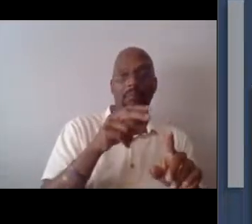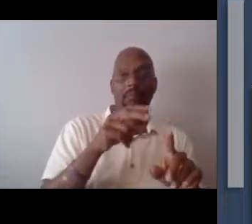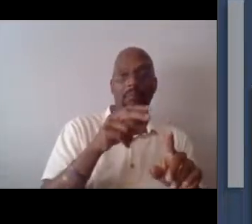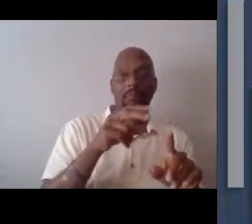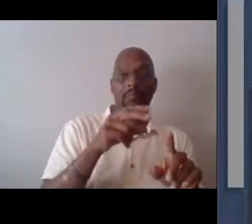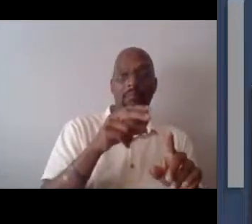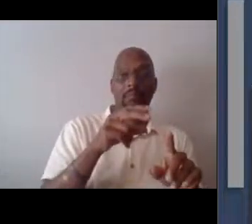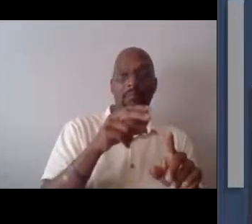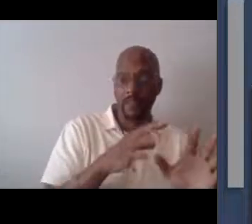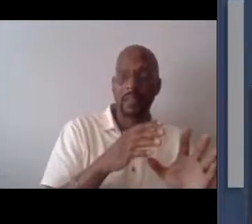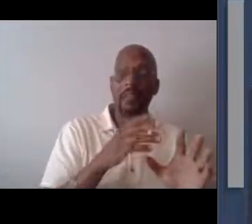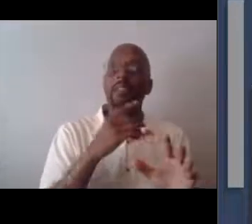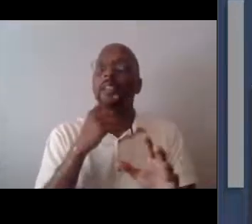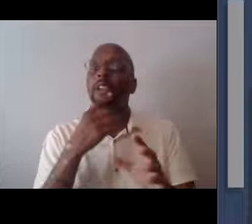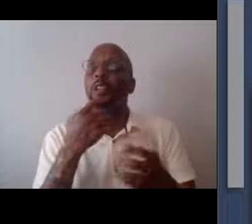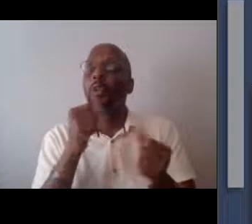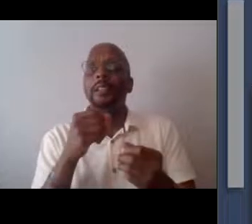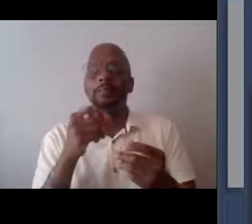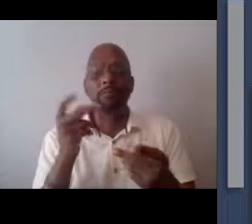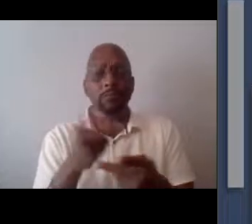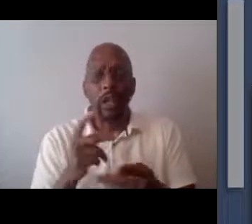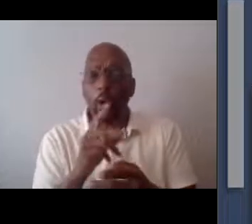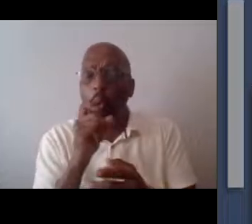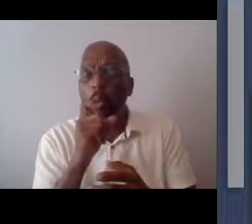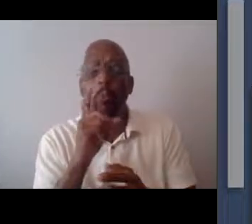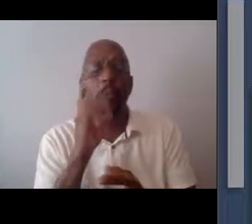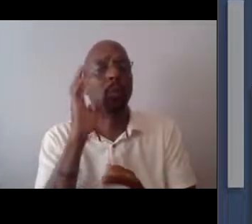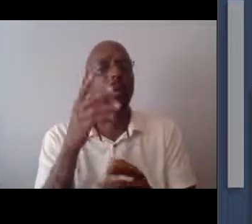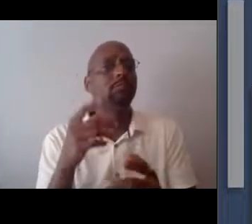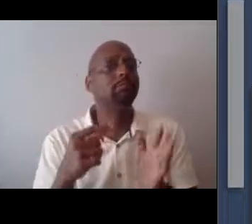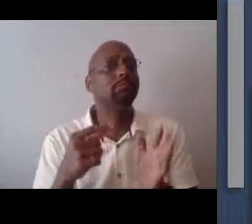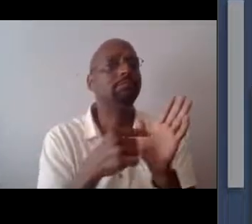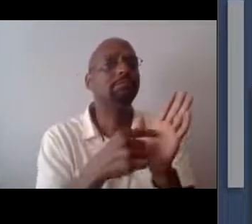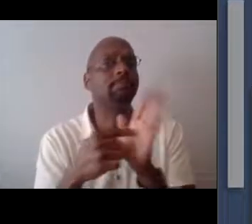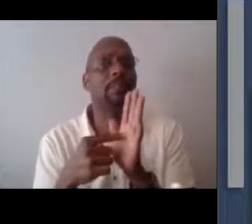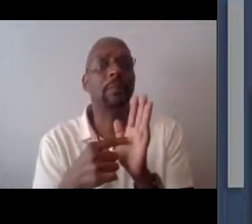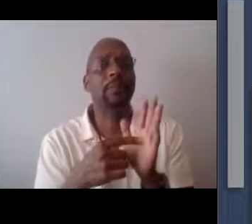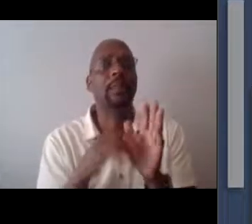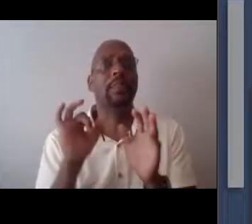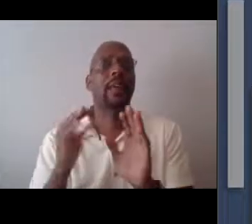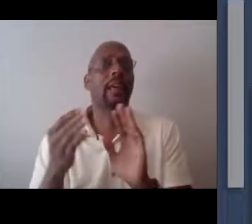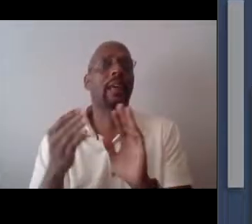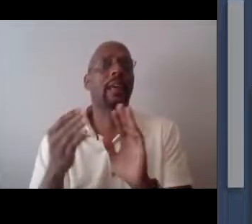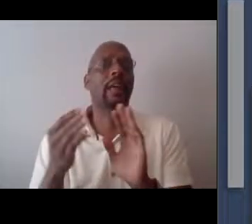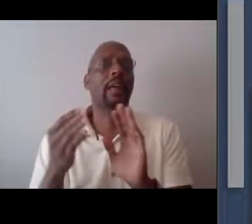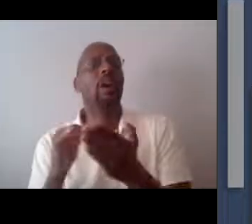who, but having to understand that, the bio-individuality of these counties matter.